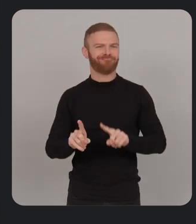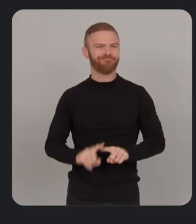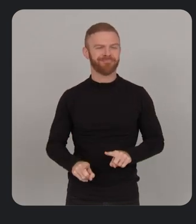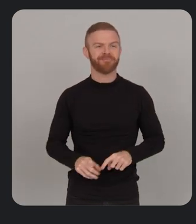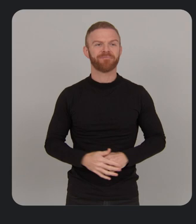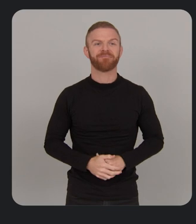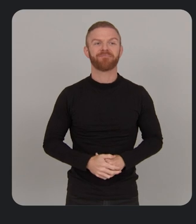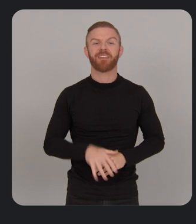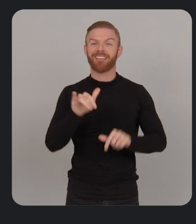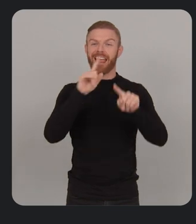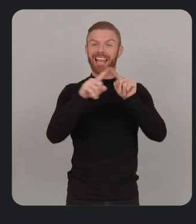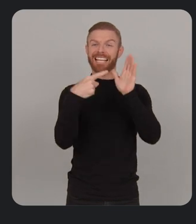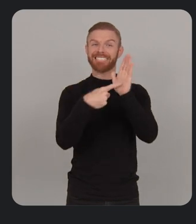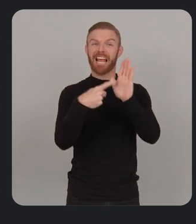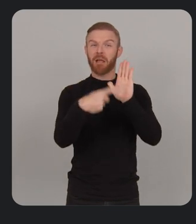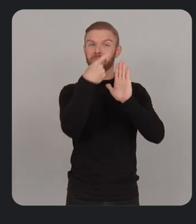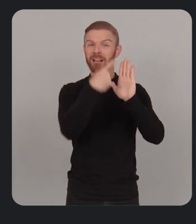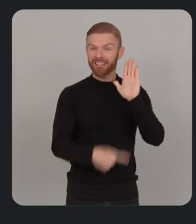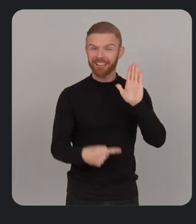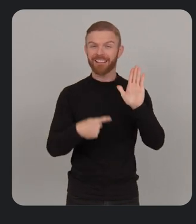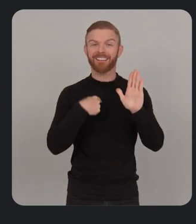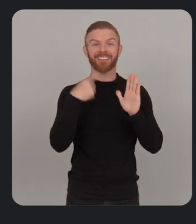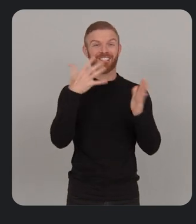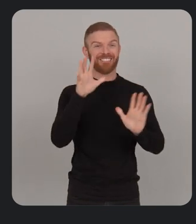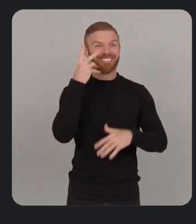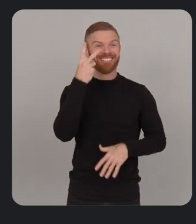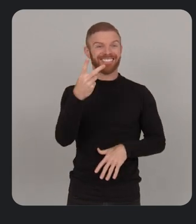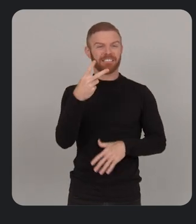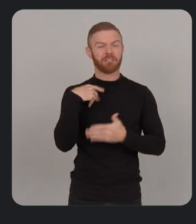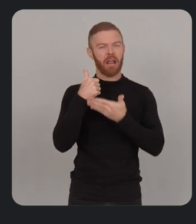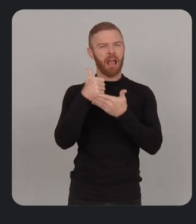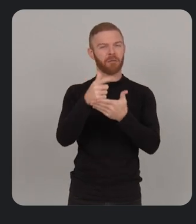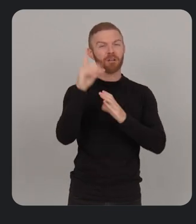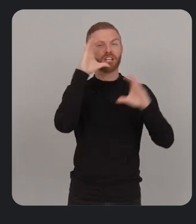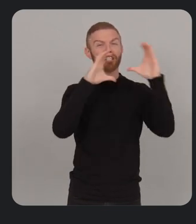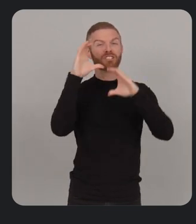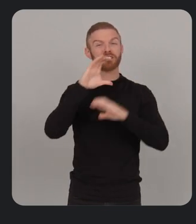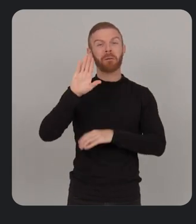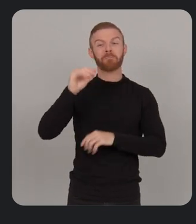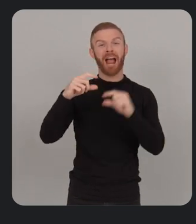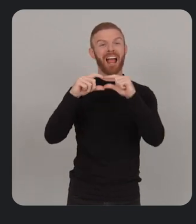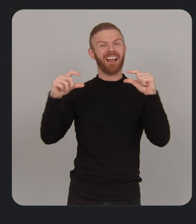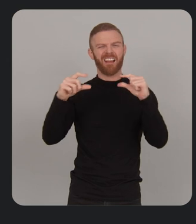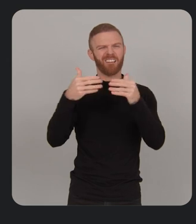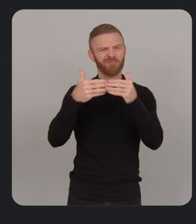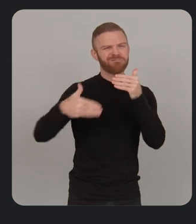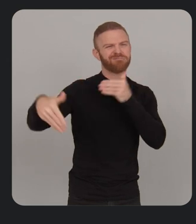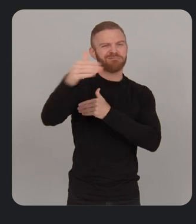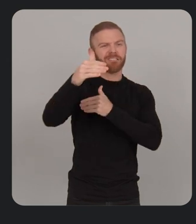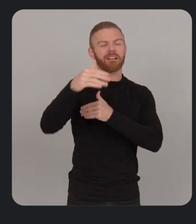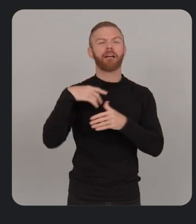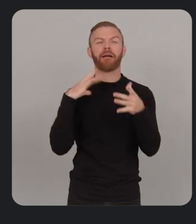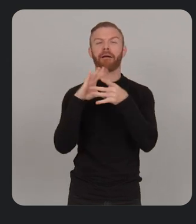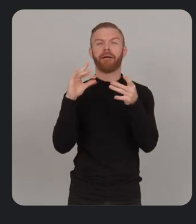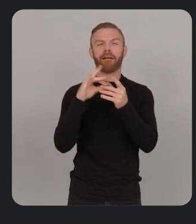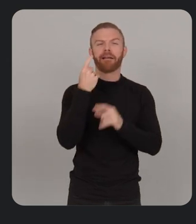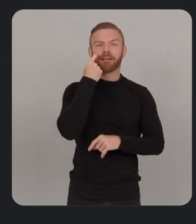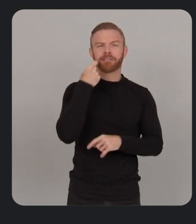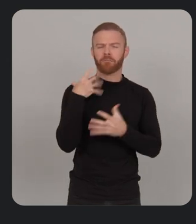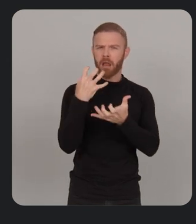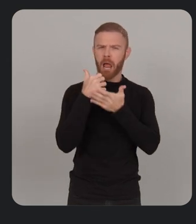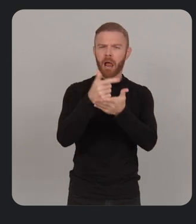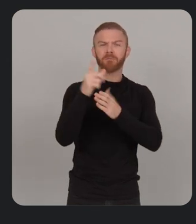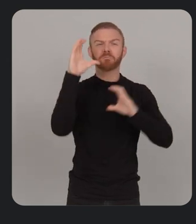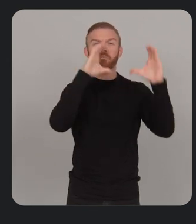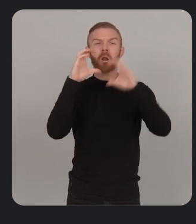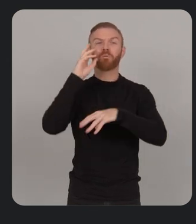All of the examples you've just seen show how we are helping you search beyond the box. And as I mentioned earlier, we also want to